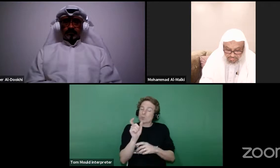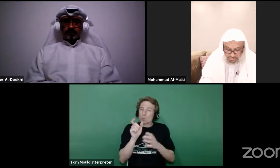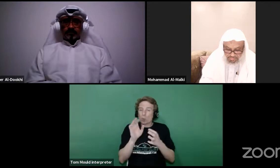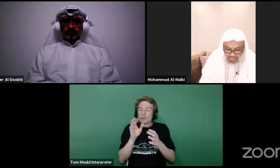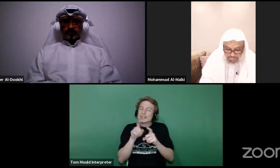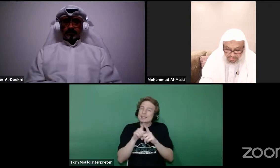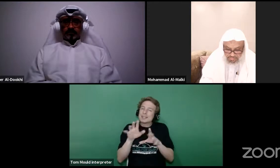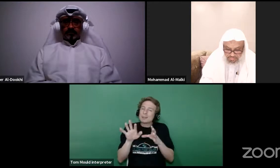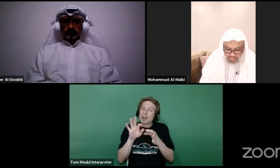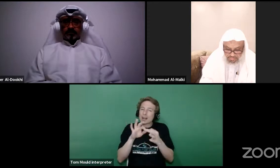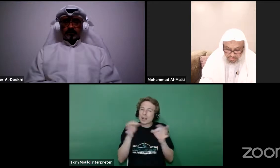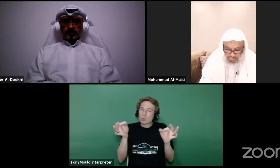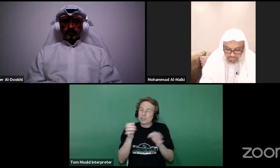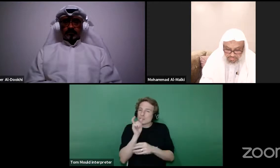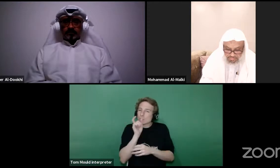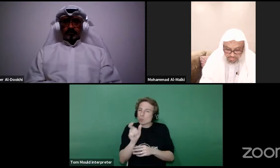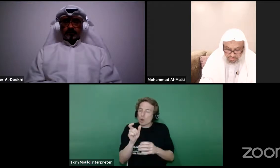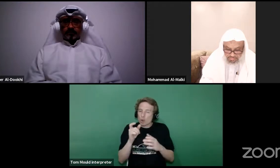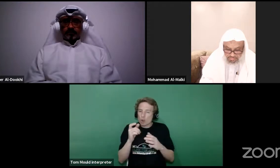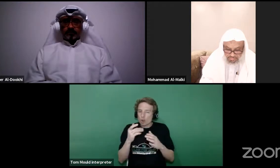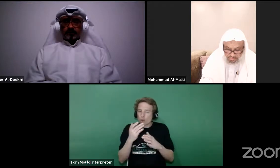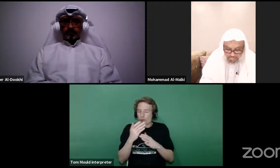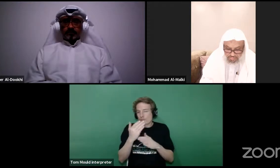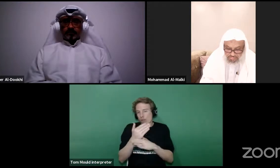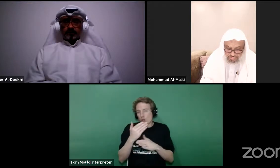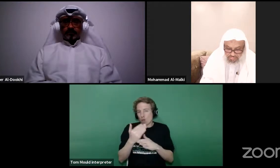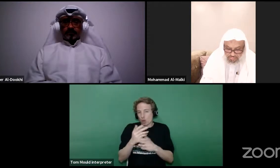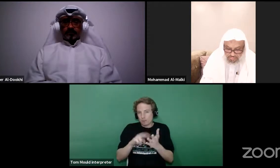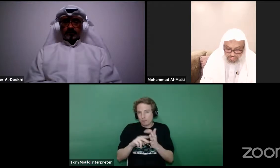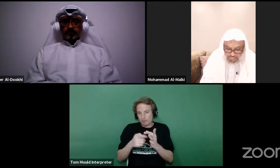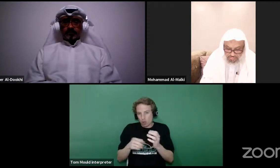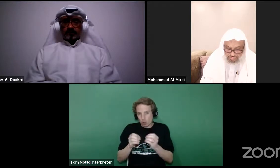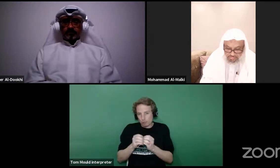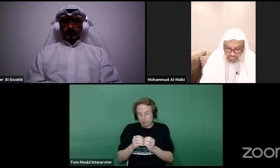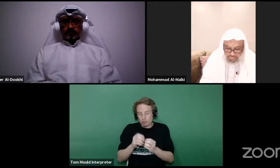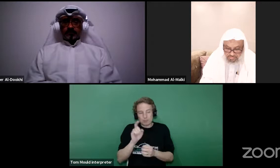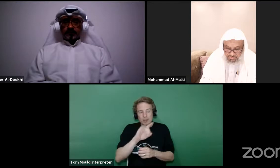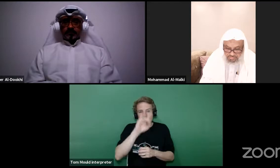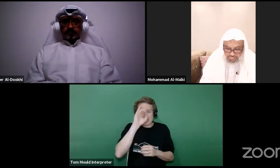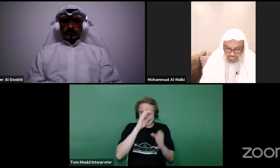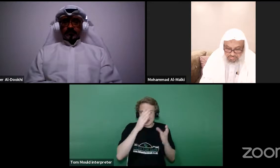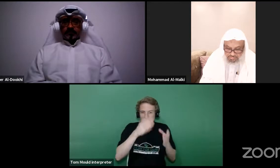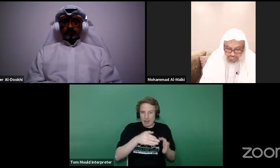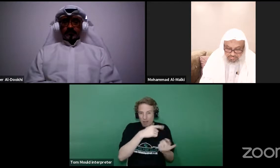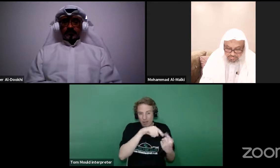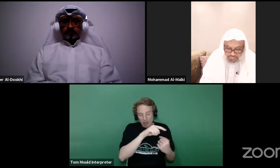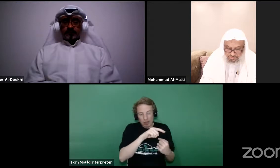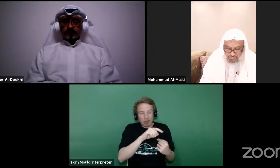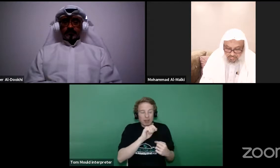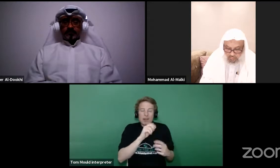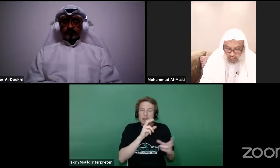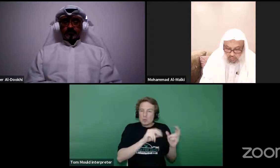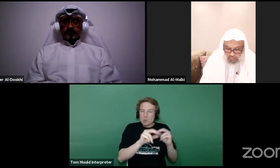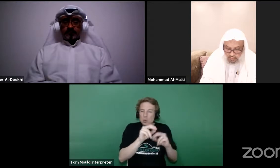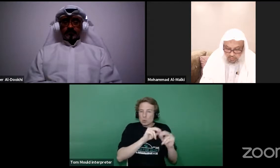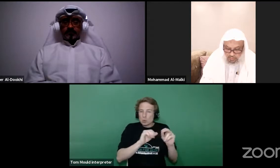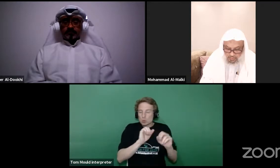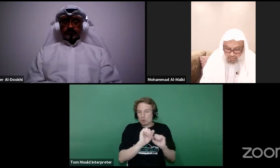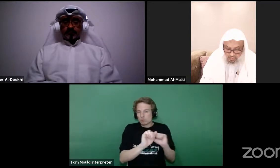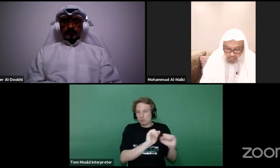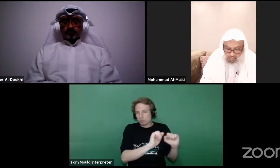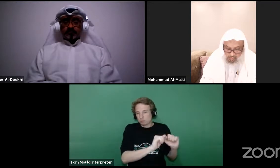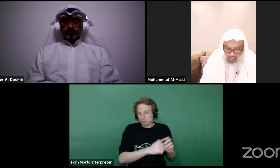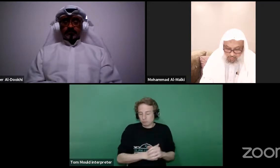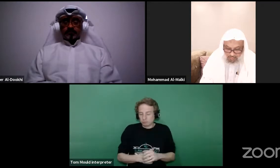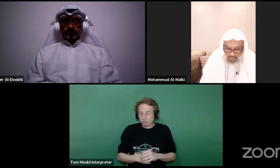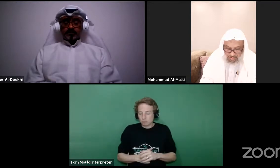Quran. But obviously the devils, they recite their whisperings. And also in the Quran it says,